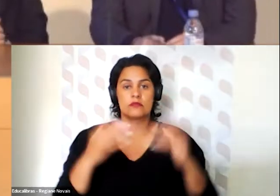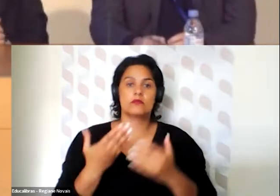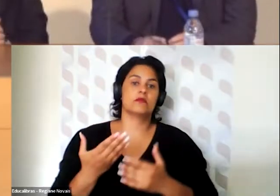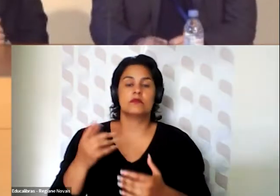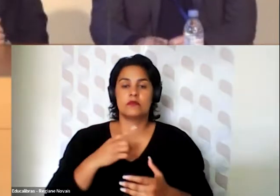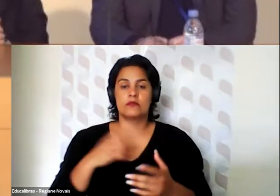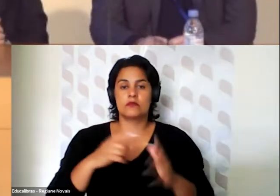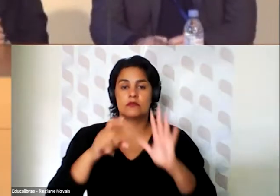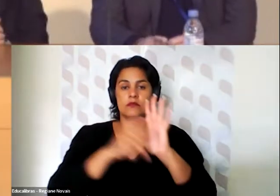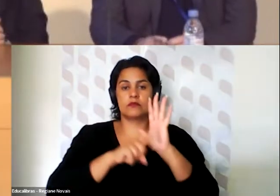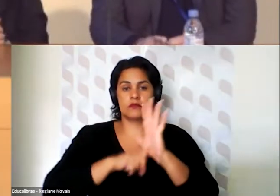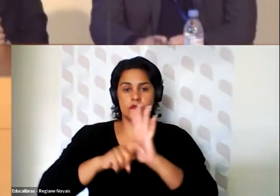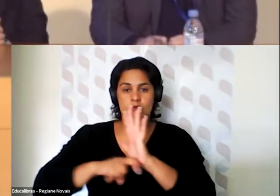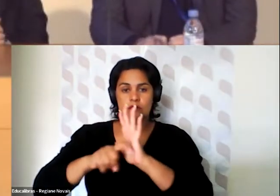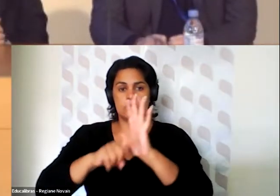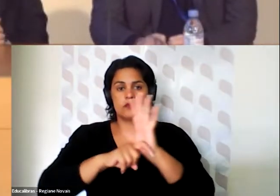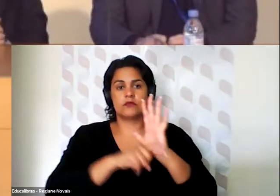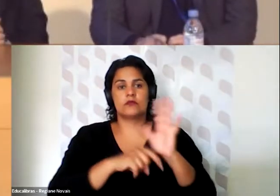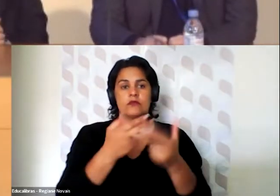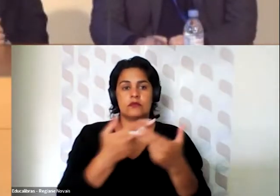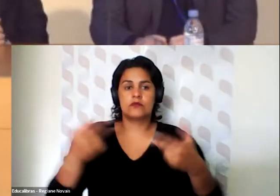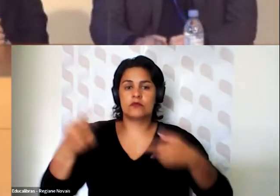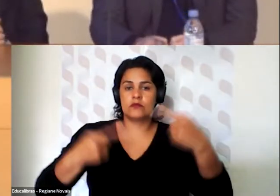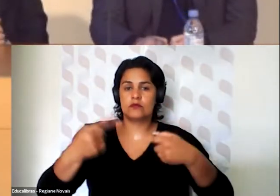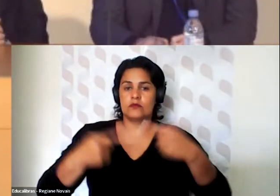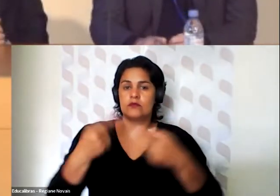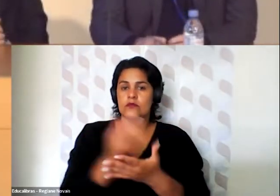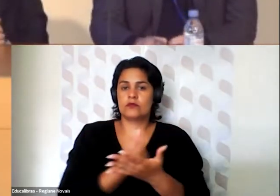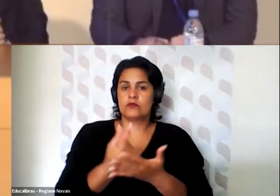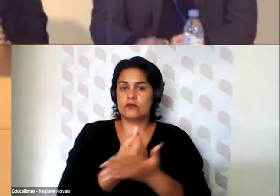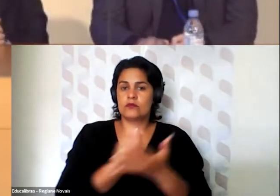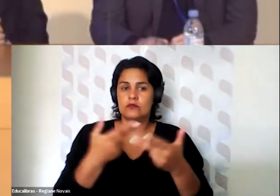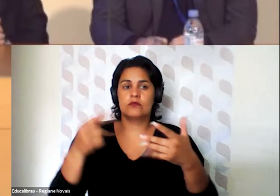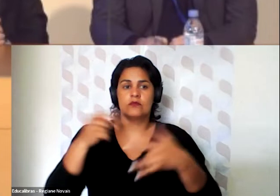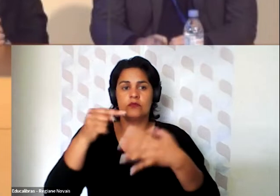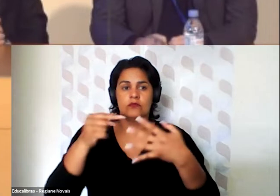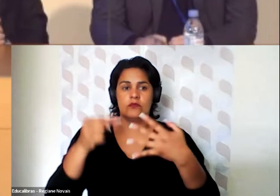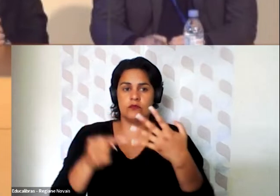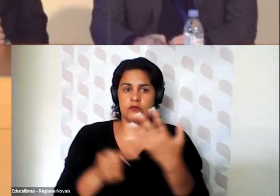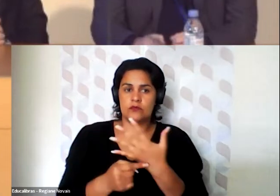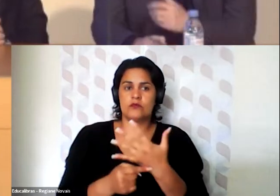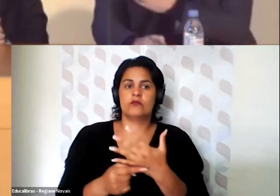will be with us for quite some time, and we just had our environmental policy ministers meeting, and Brazil adhered today to